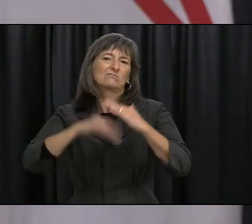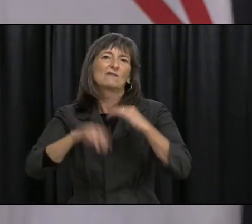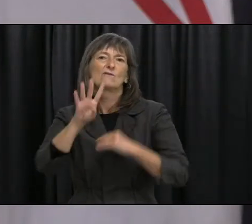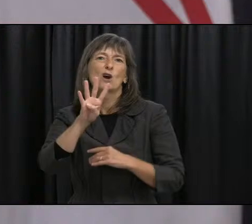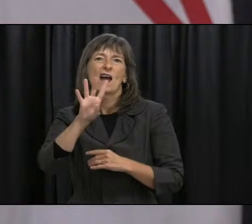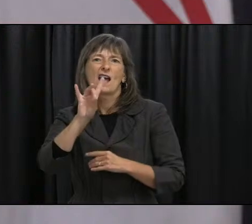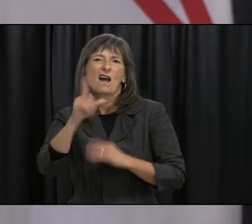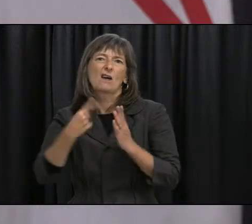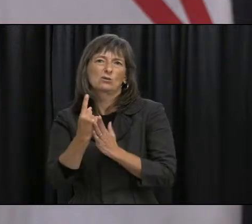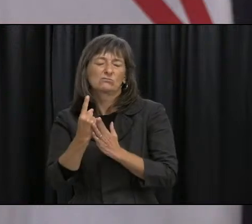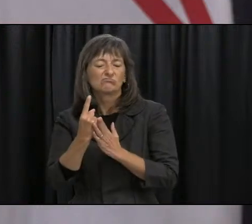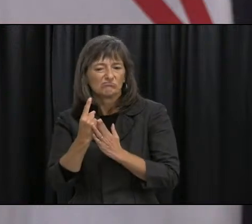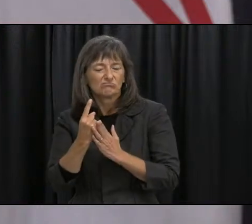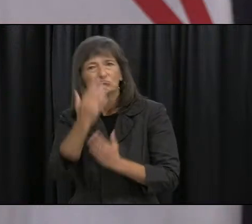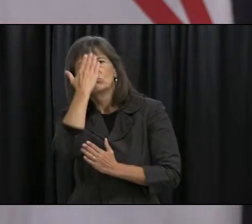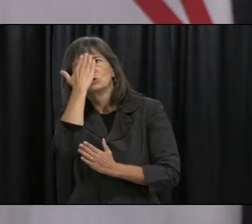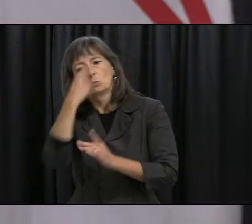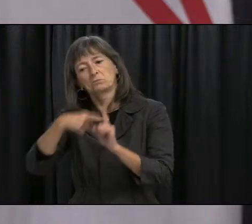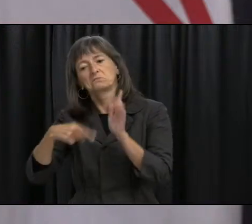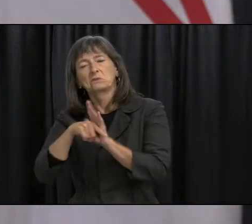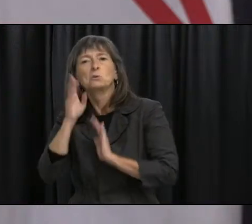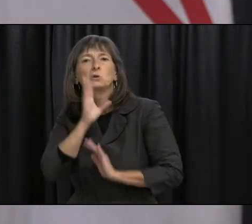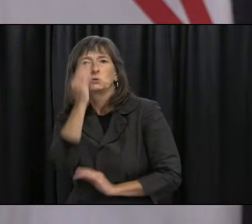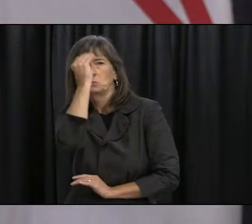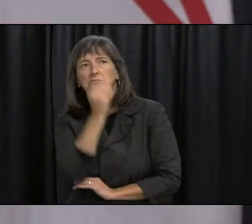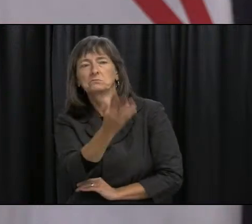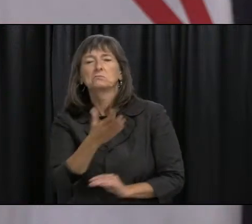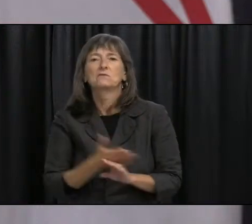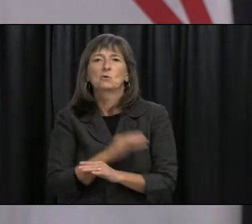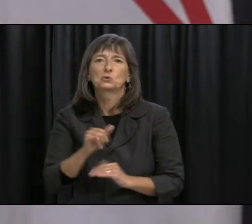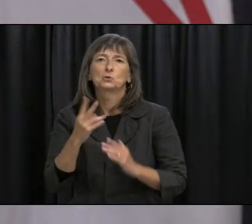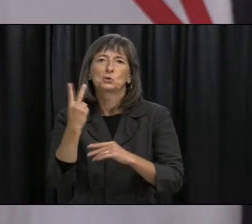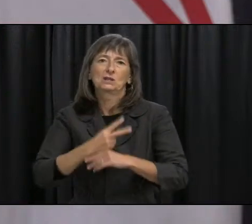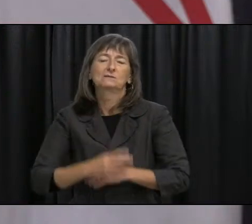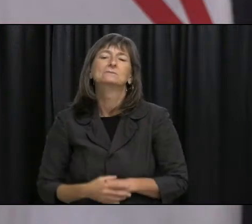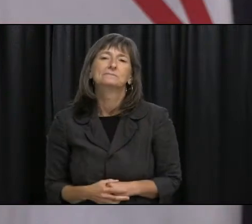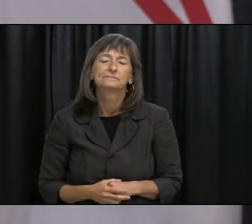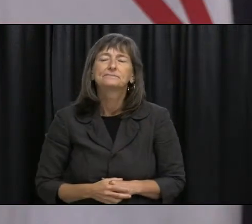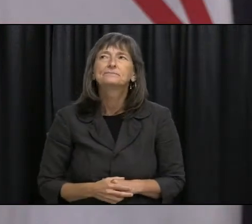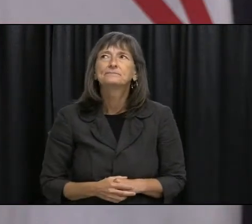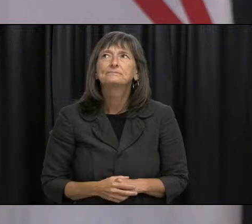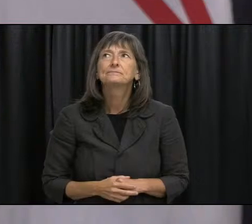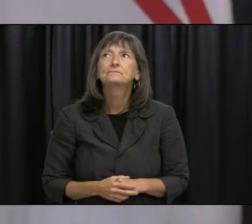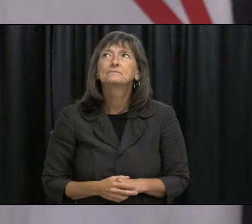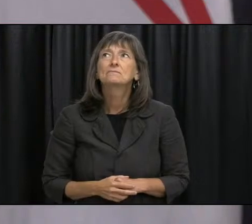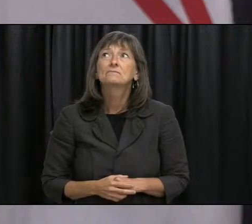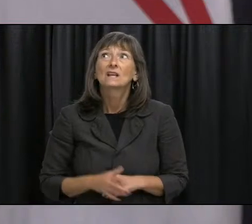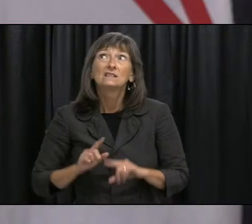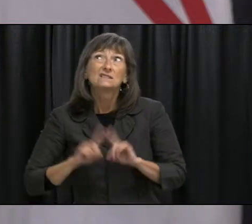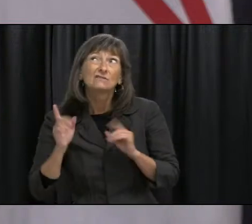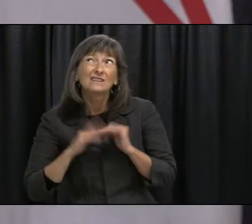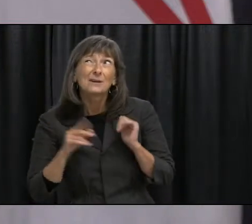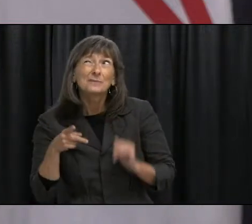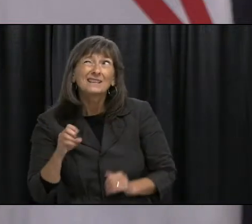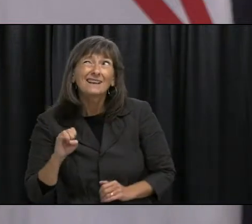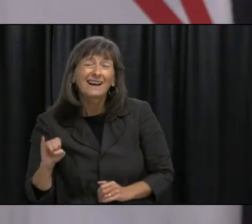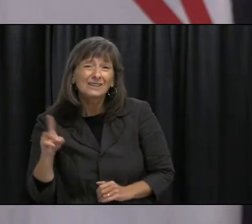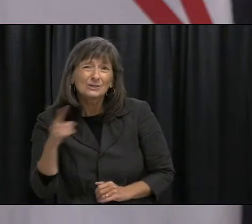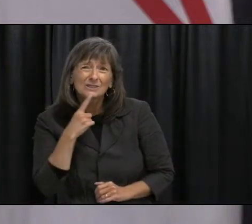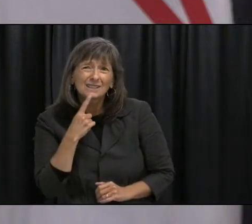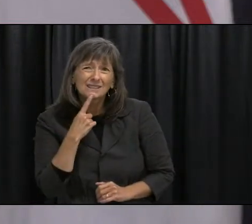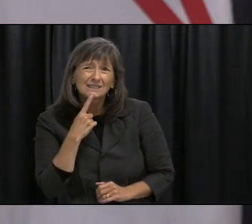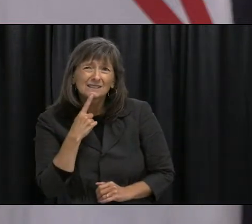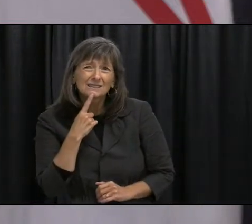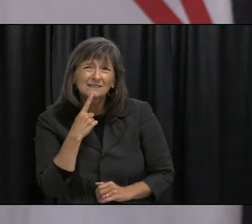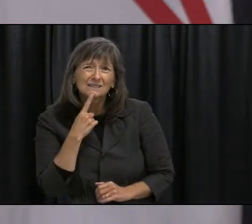expect that most people will be able to get their results back within that period of time. And how is it different from PEI? Was